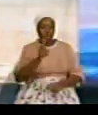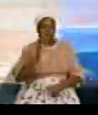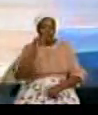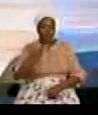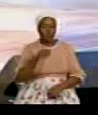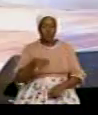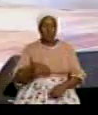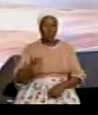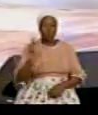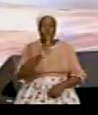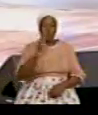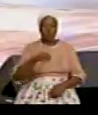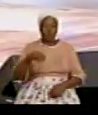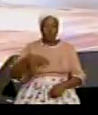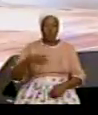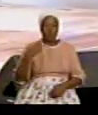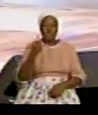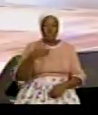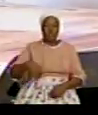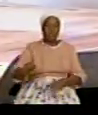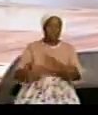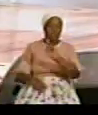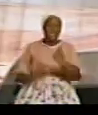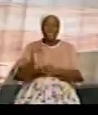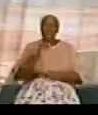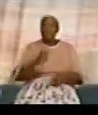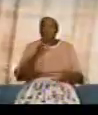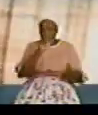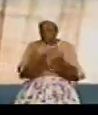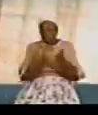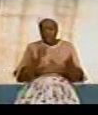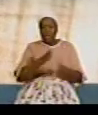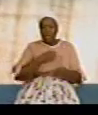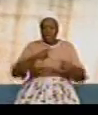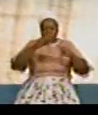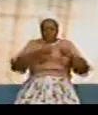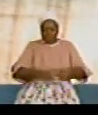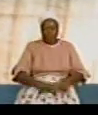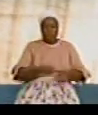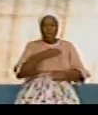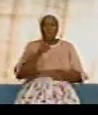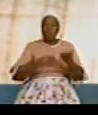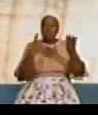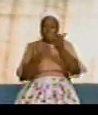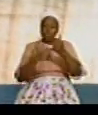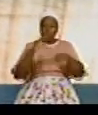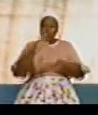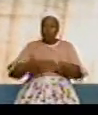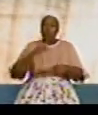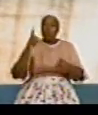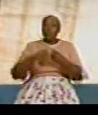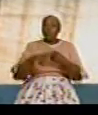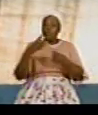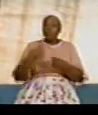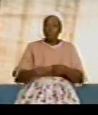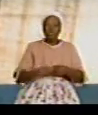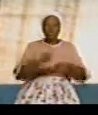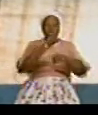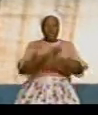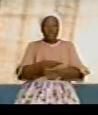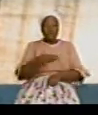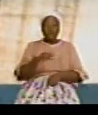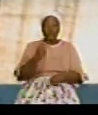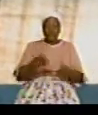spend eternity? If you trust, if you depend, if you hold on to the traditions of